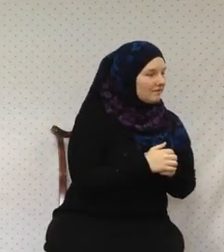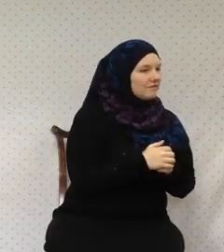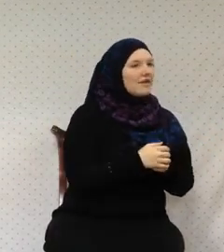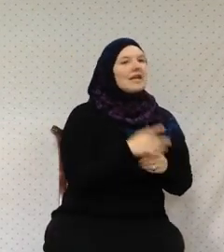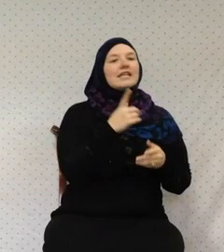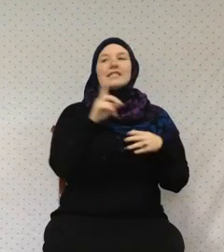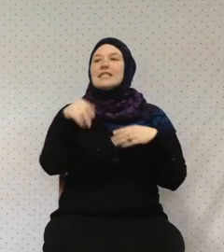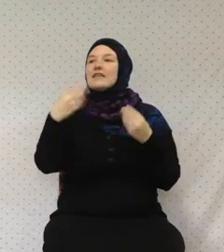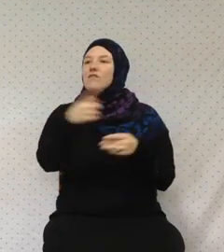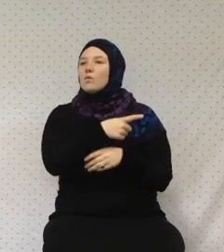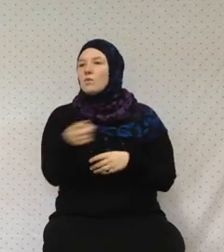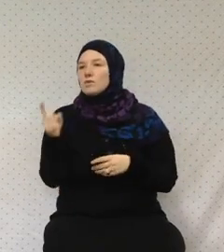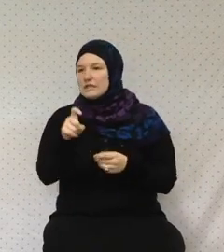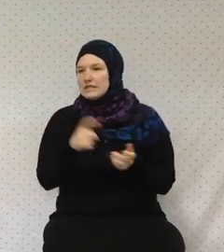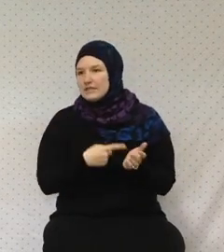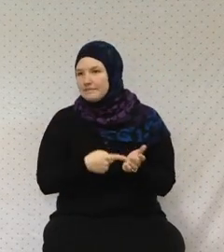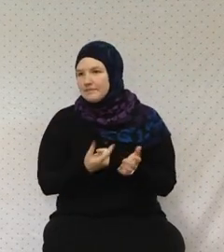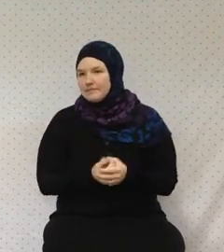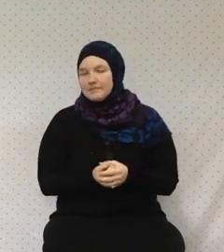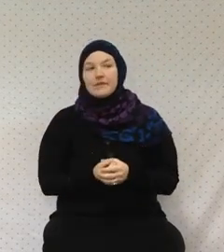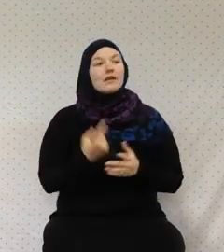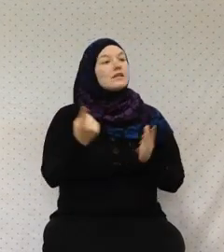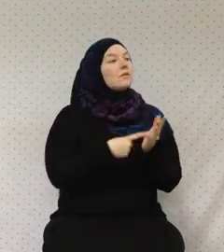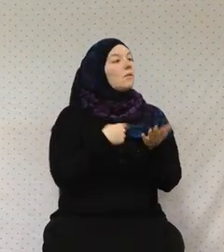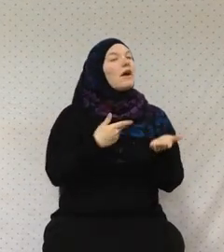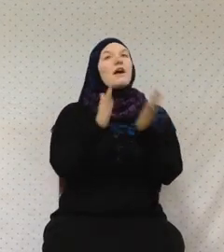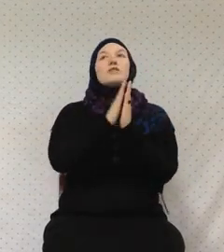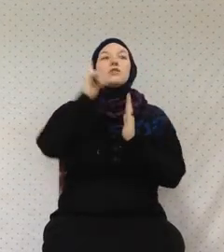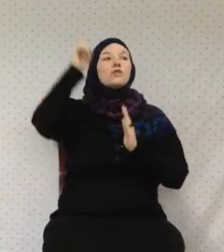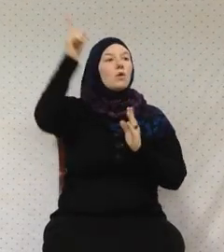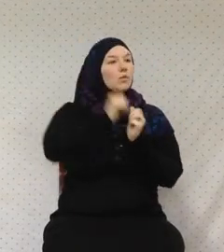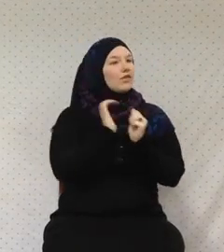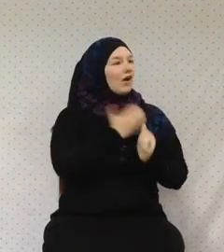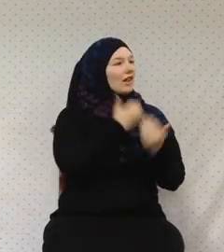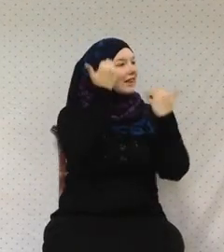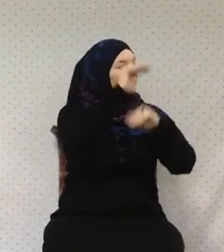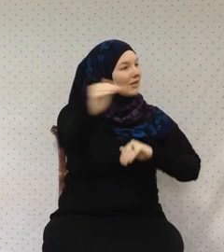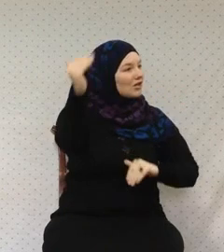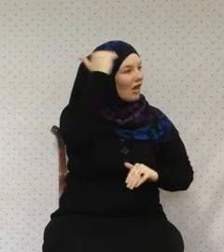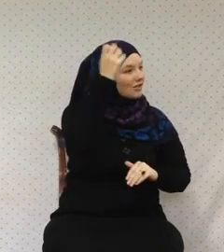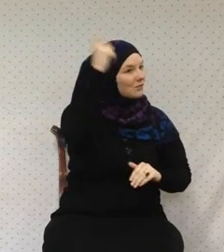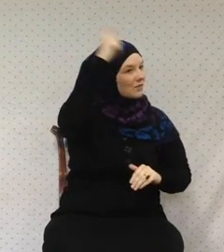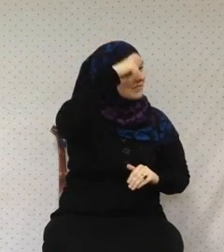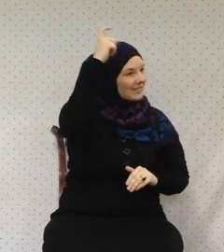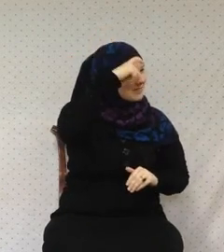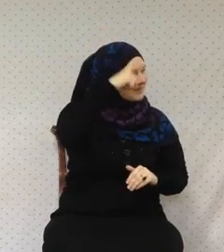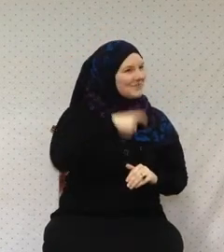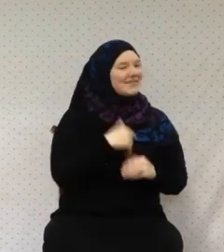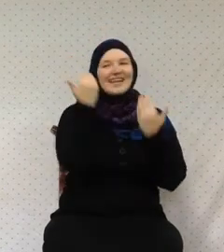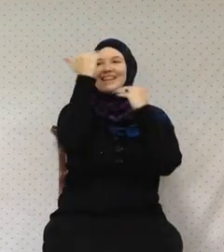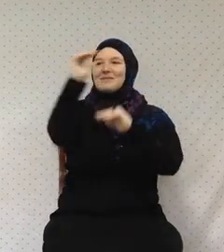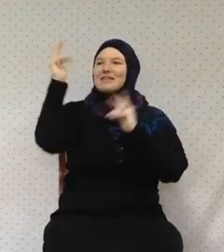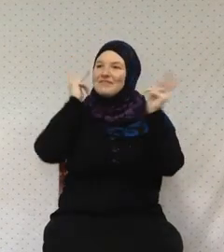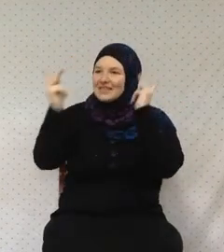blessing you need. So sometimes we ask Allah with our limited knowledge and wisdom, with